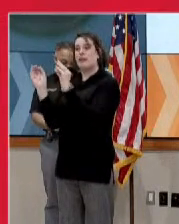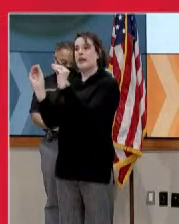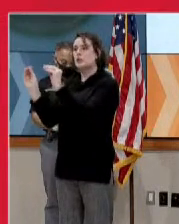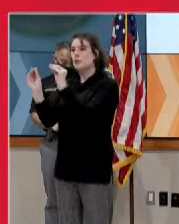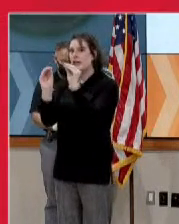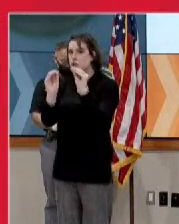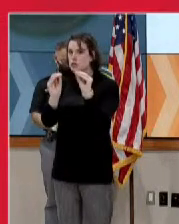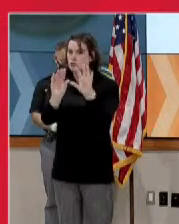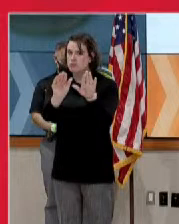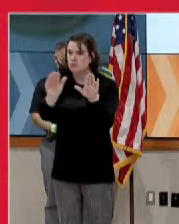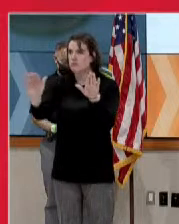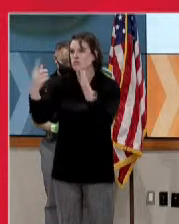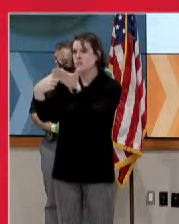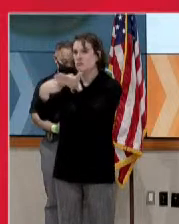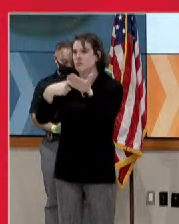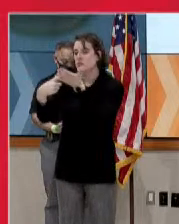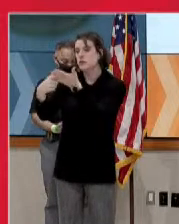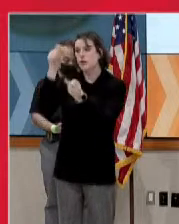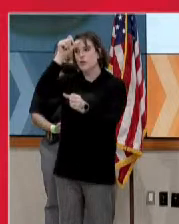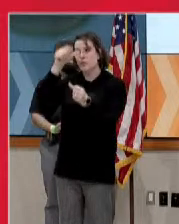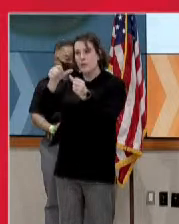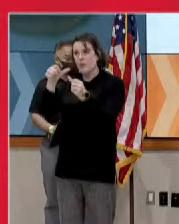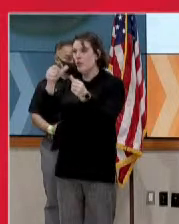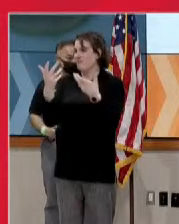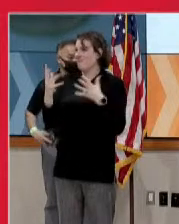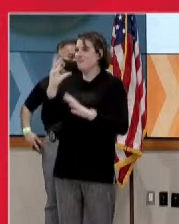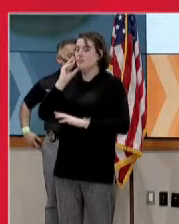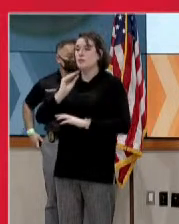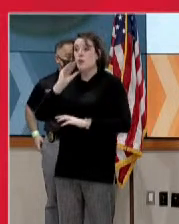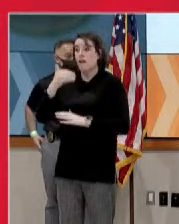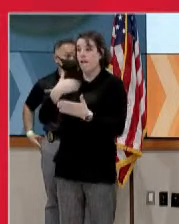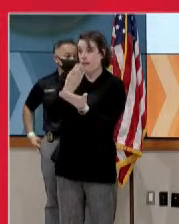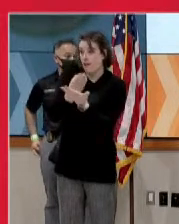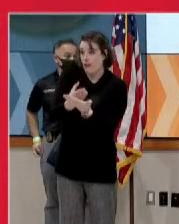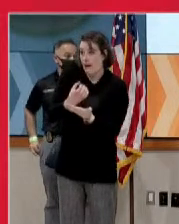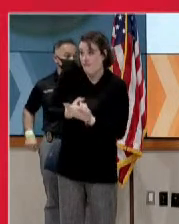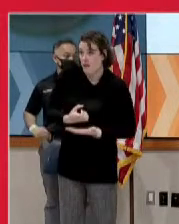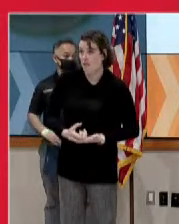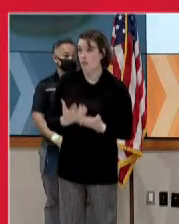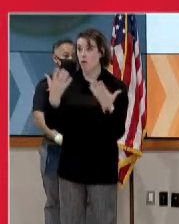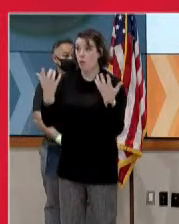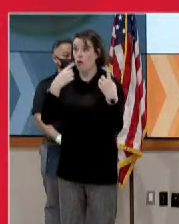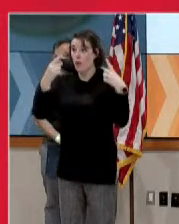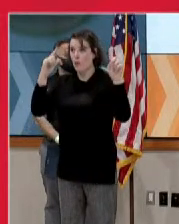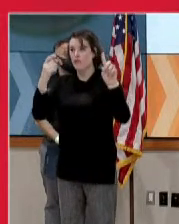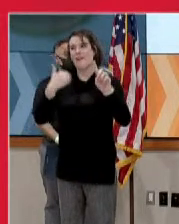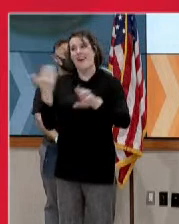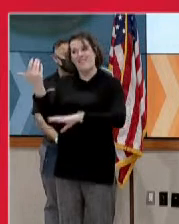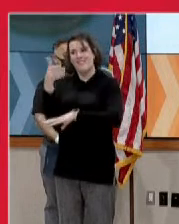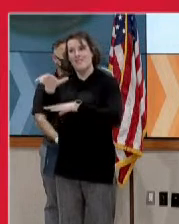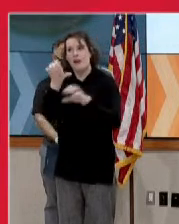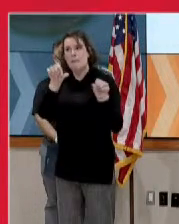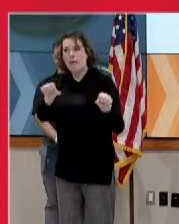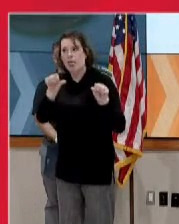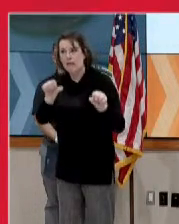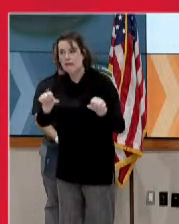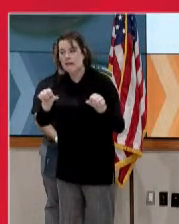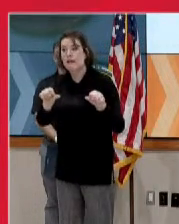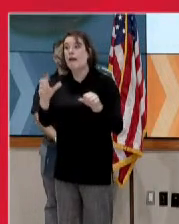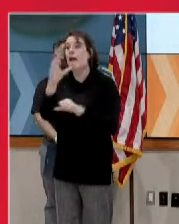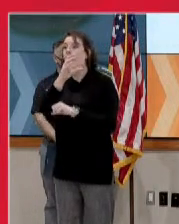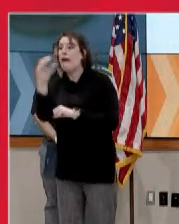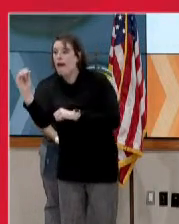But remember, we've done this before. We have evidence that what works is having an enforceability provision and focusing